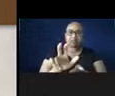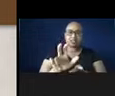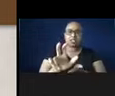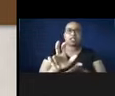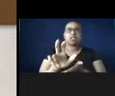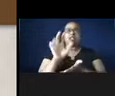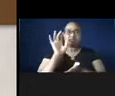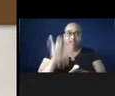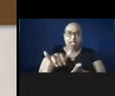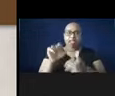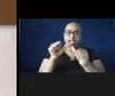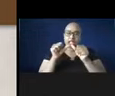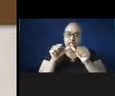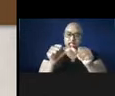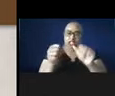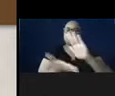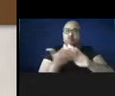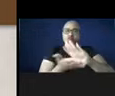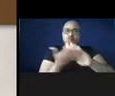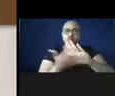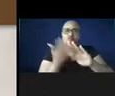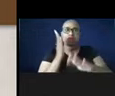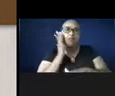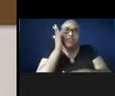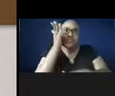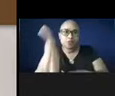viable facility for the foreseeable future.